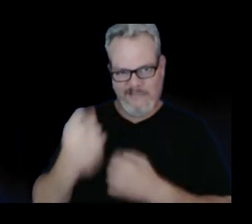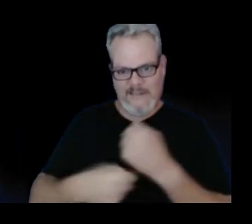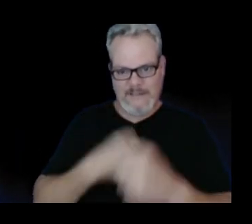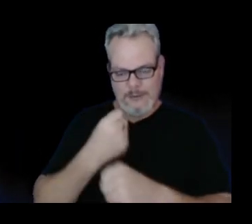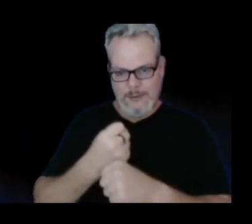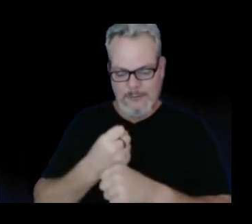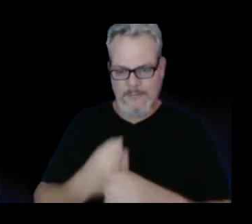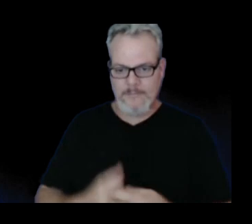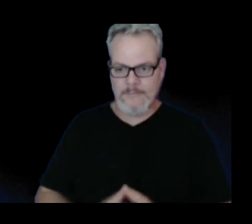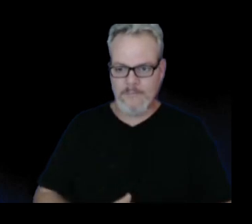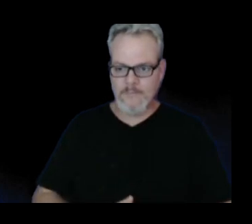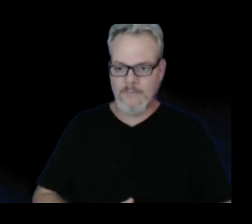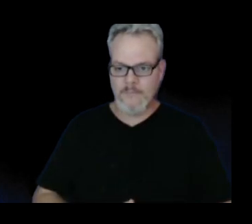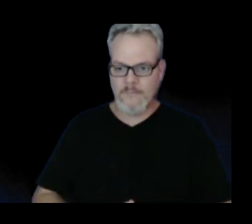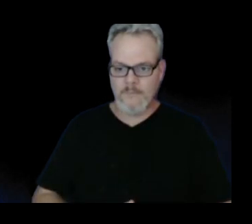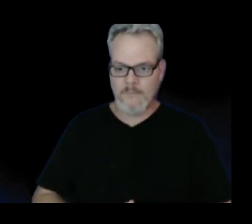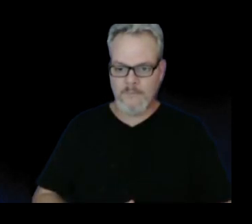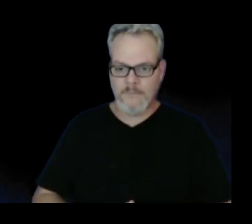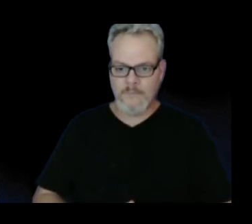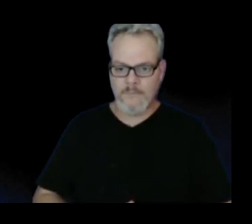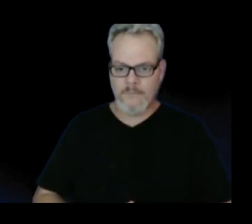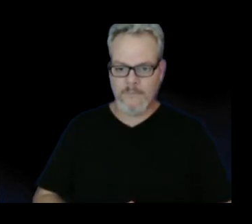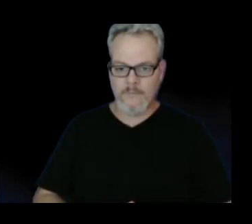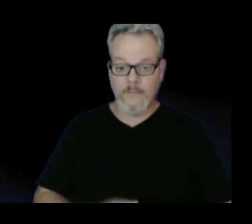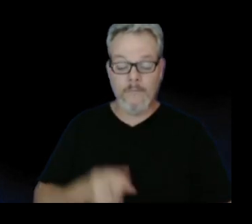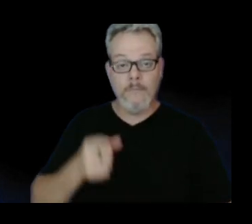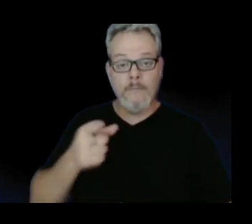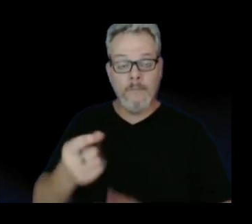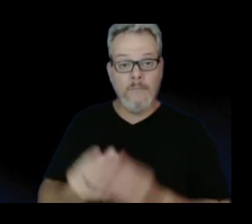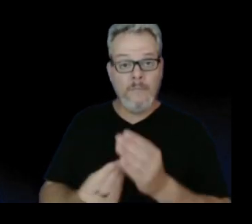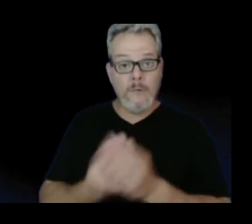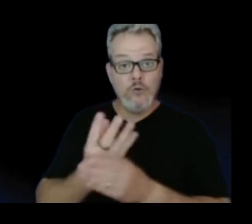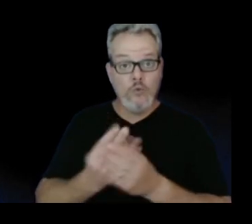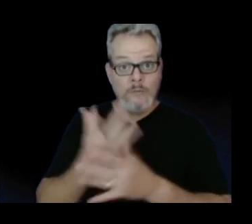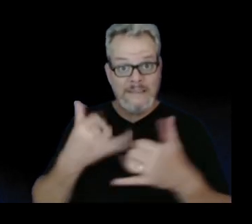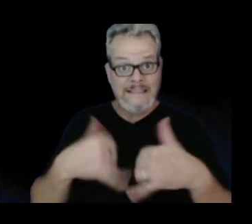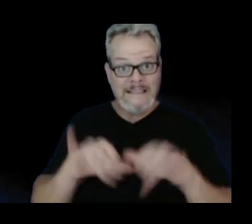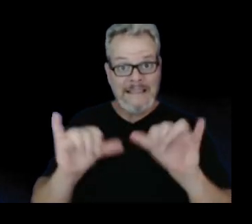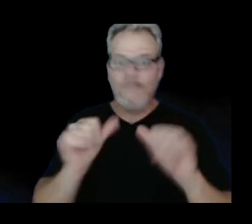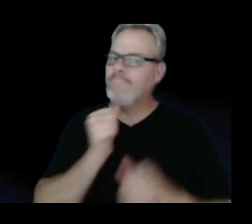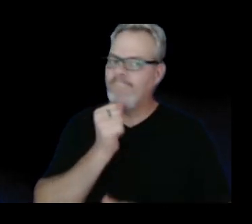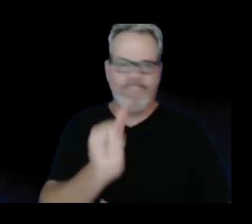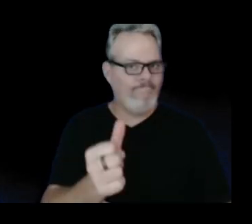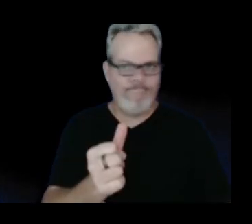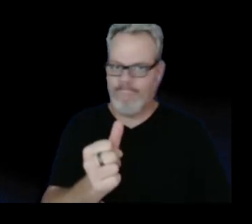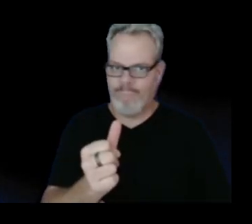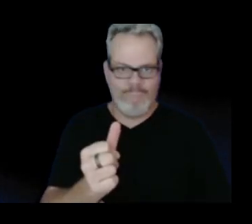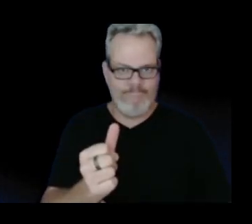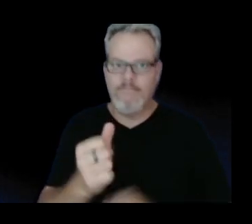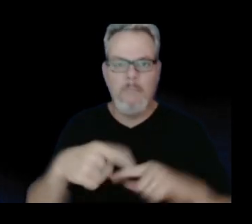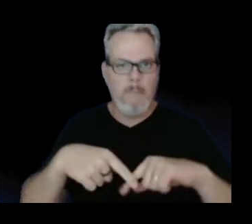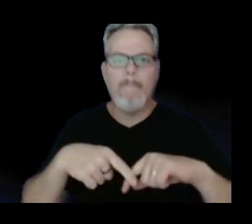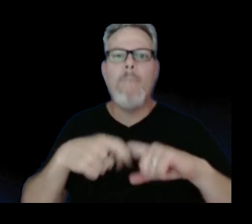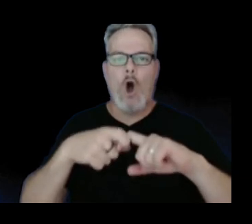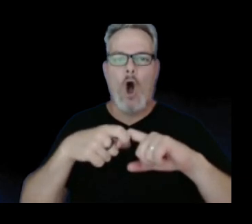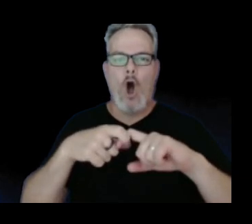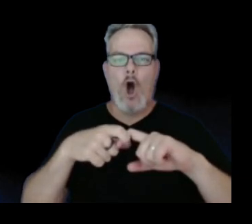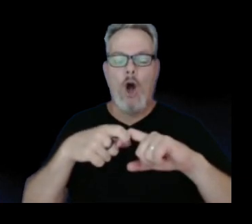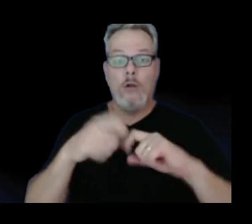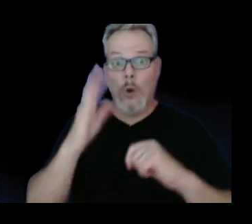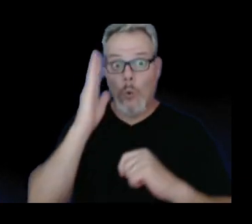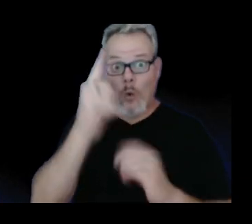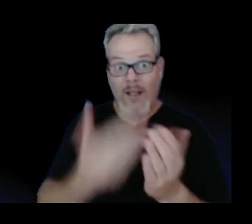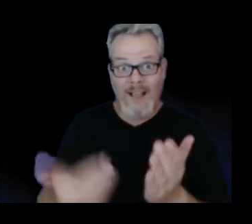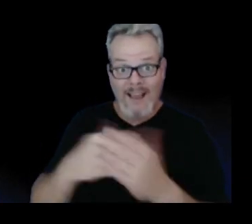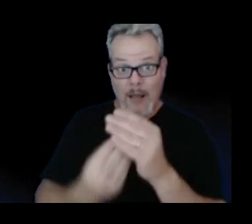So for now, the eruption is being called paused, but also being said to be highly unlikely to resume.